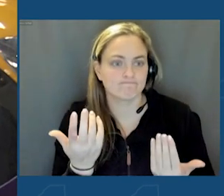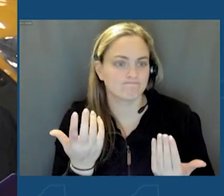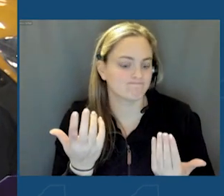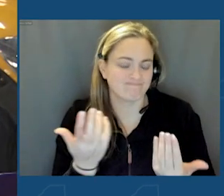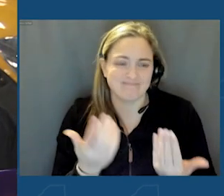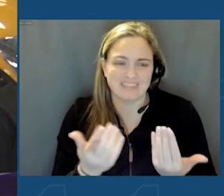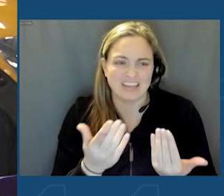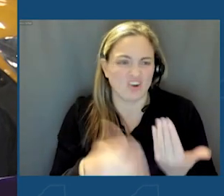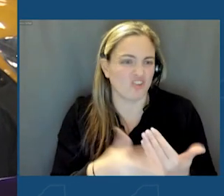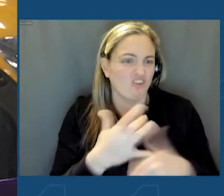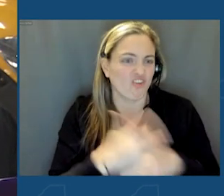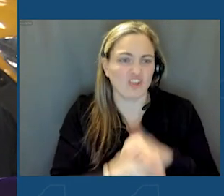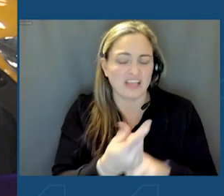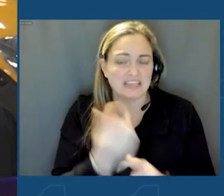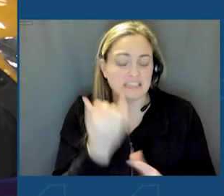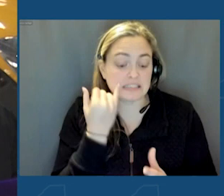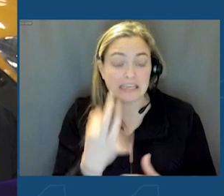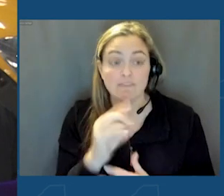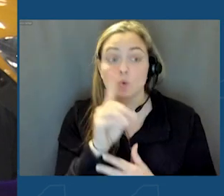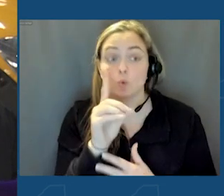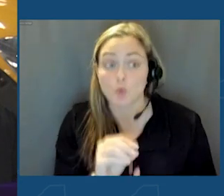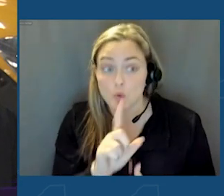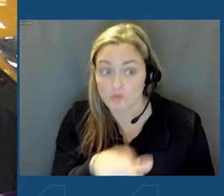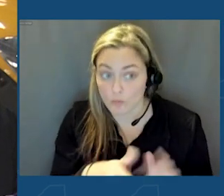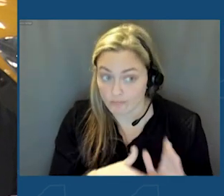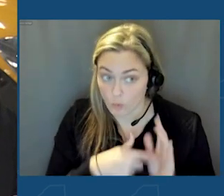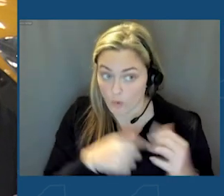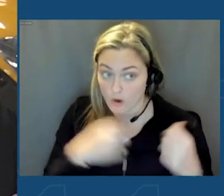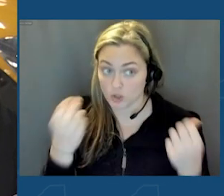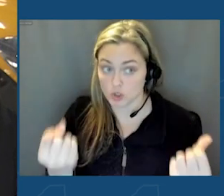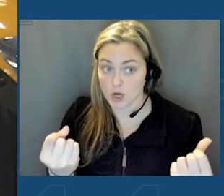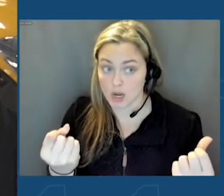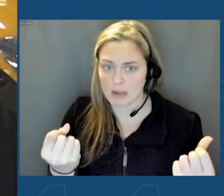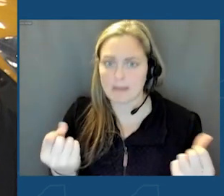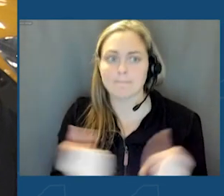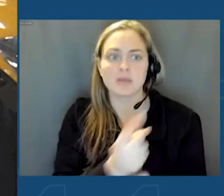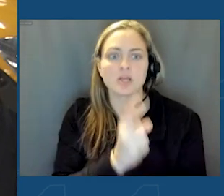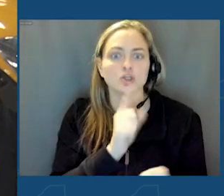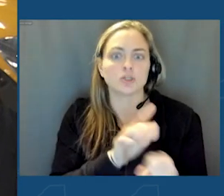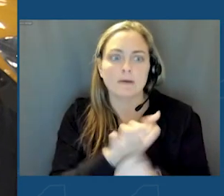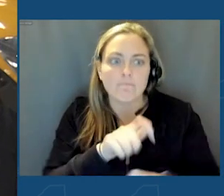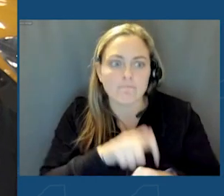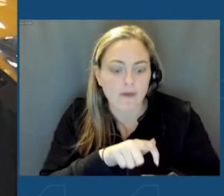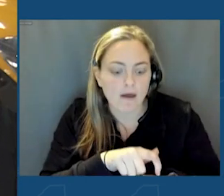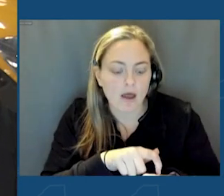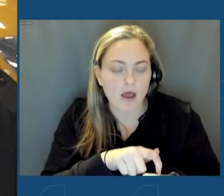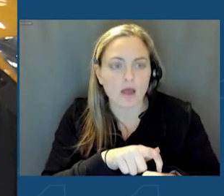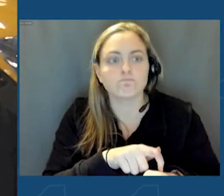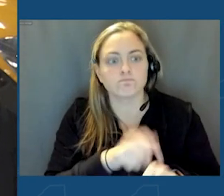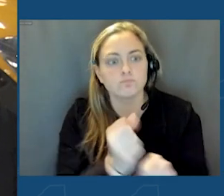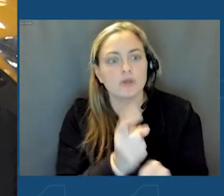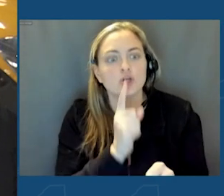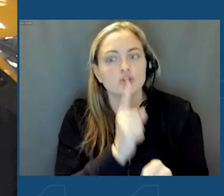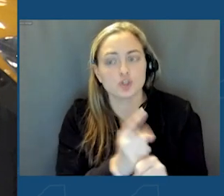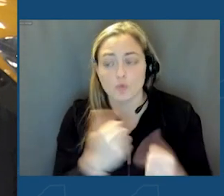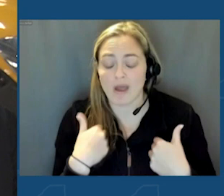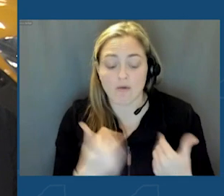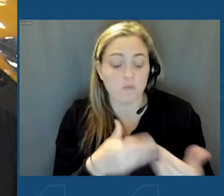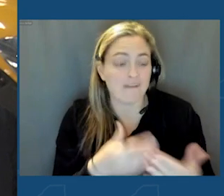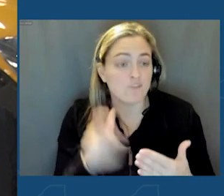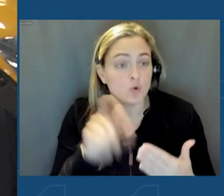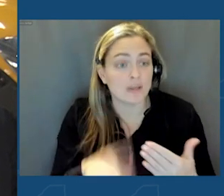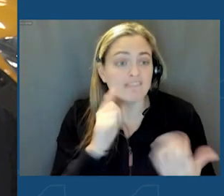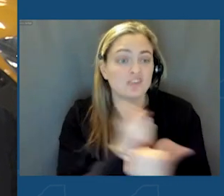that abates if you do have to drive leave plenty of extra time and make sure you've got the things you need for